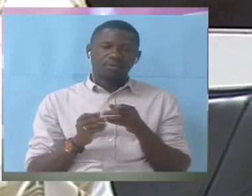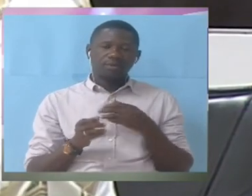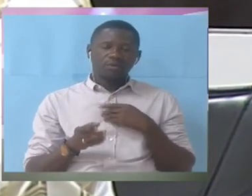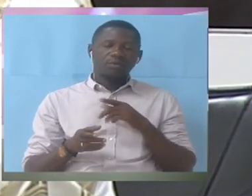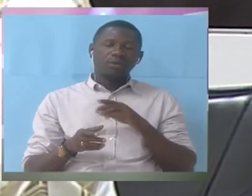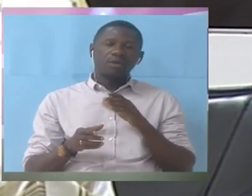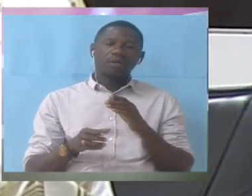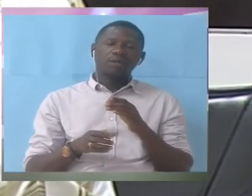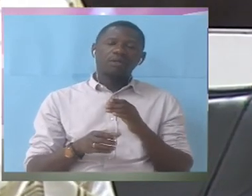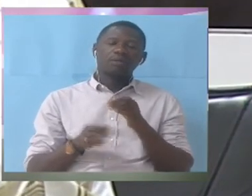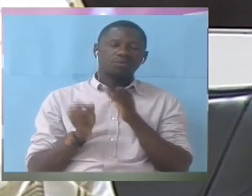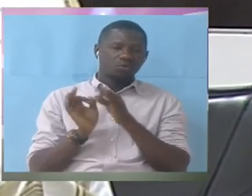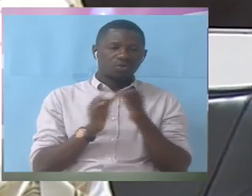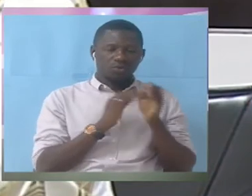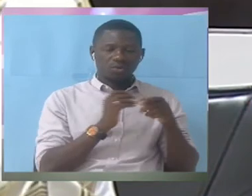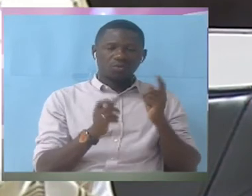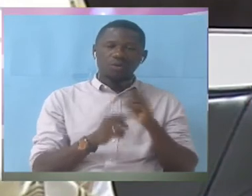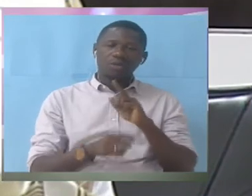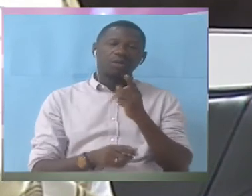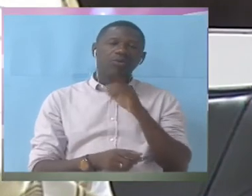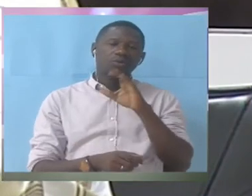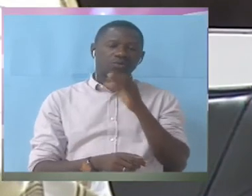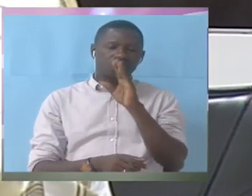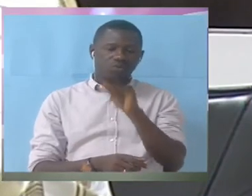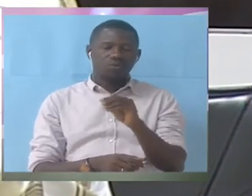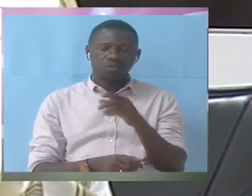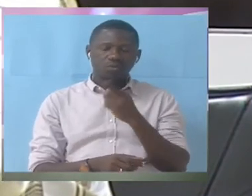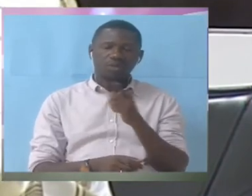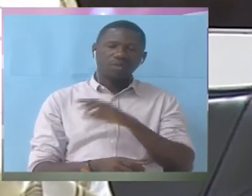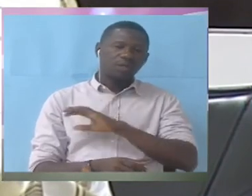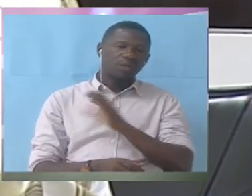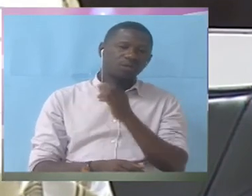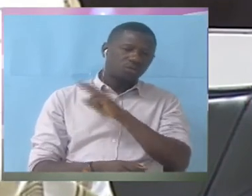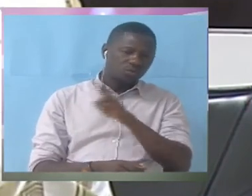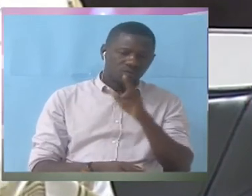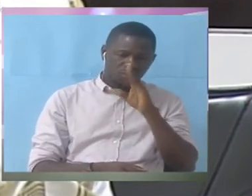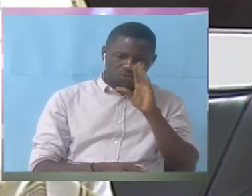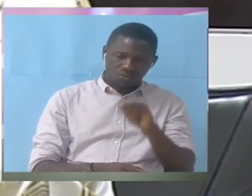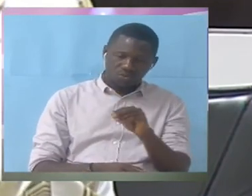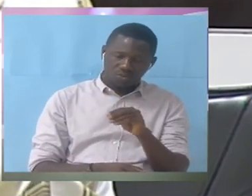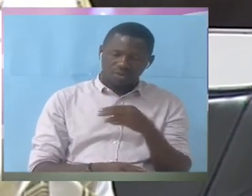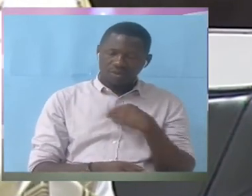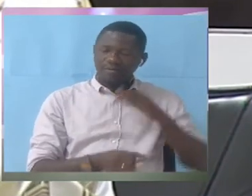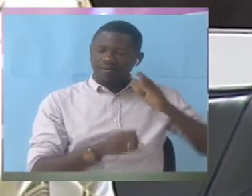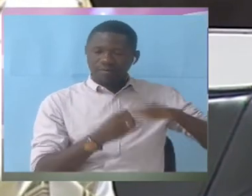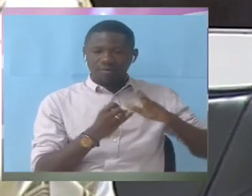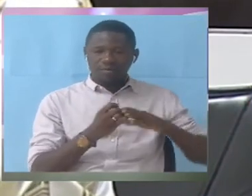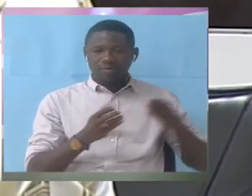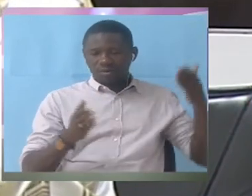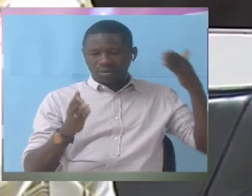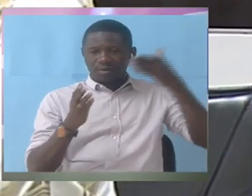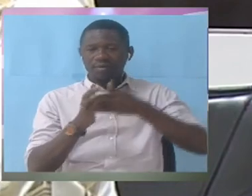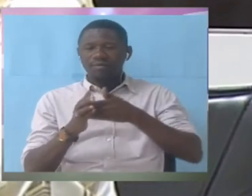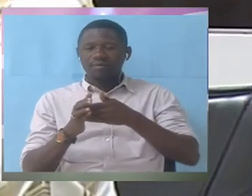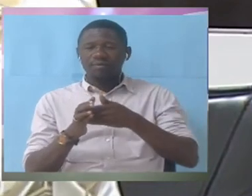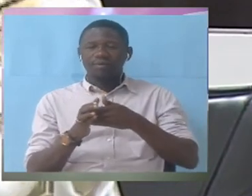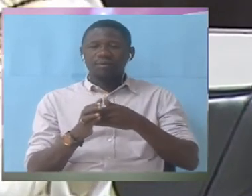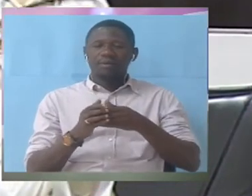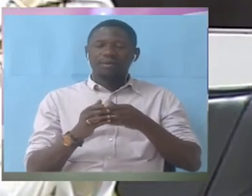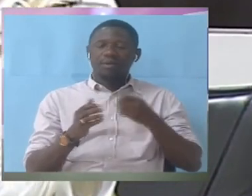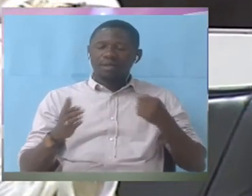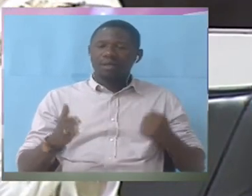we kept talking about what he could do, what he cannot do. And finally we got to the accident and emergency where his